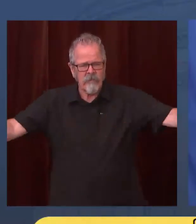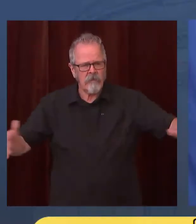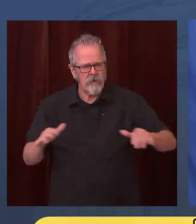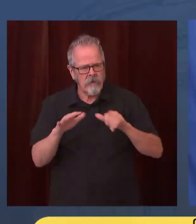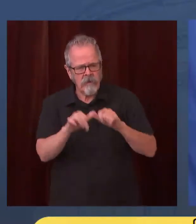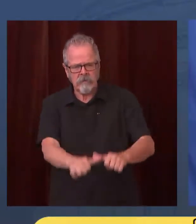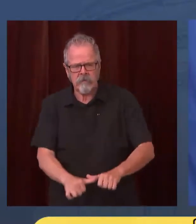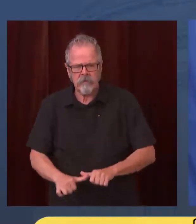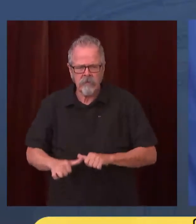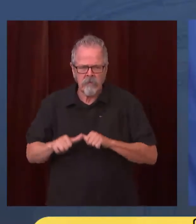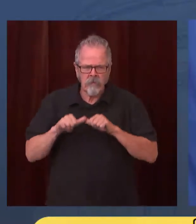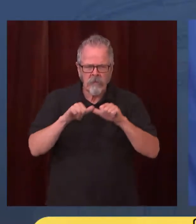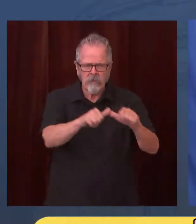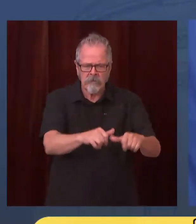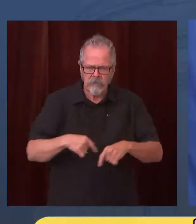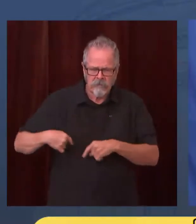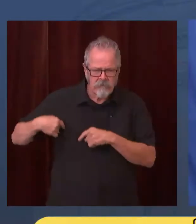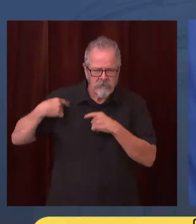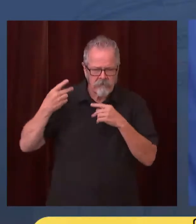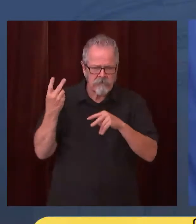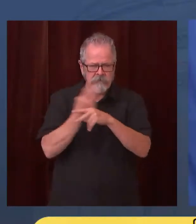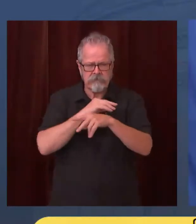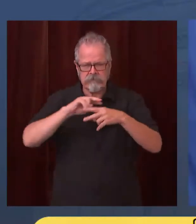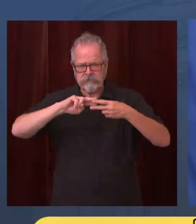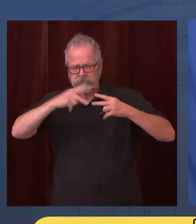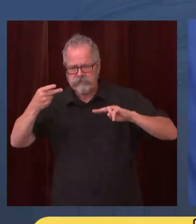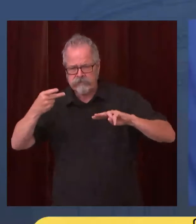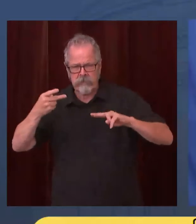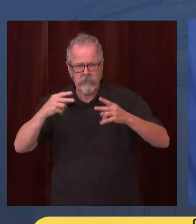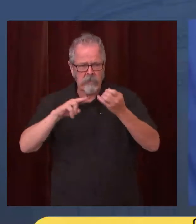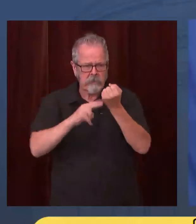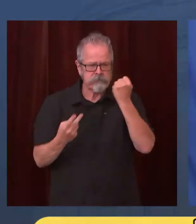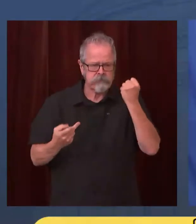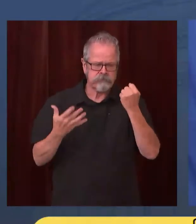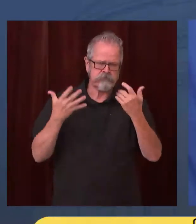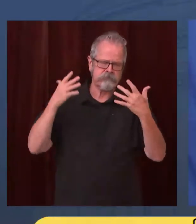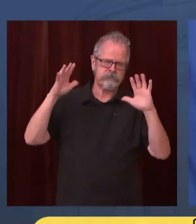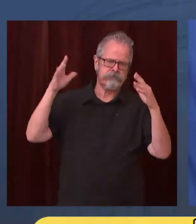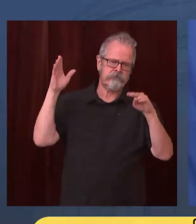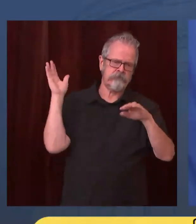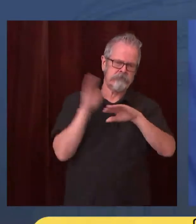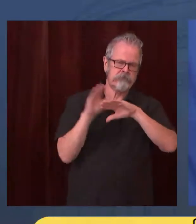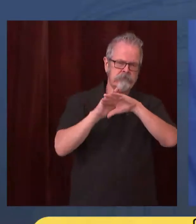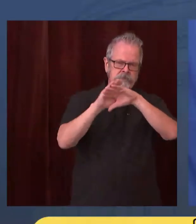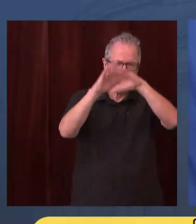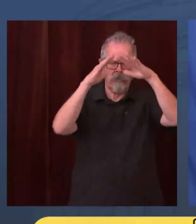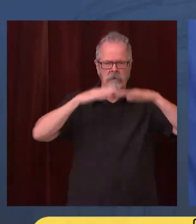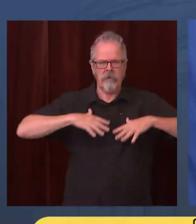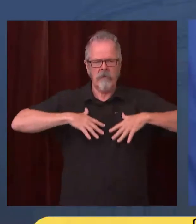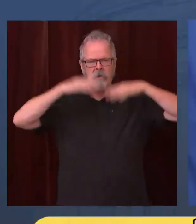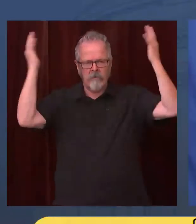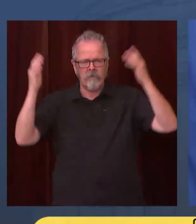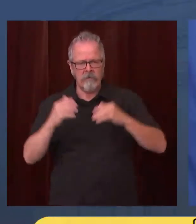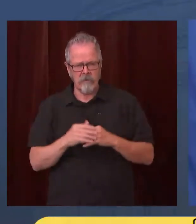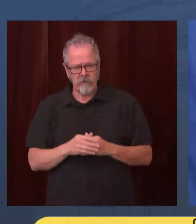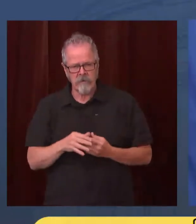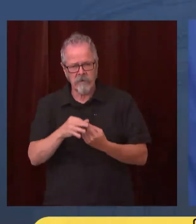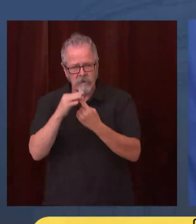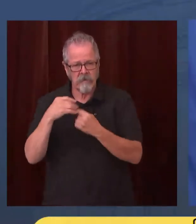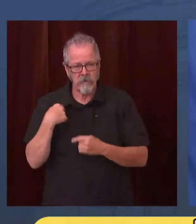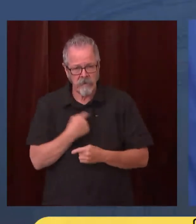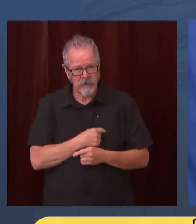system will be strained and stressed and stretched unless we do the right things. That includes masking up, and